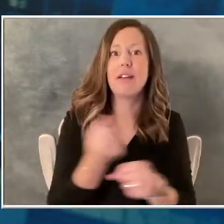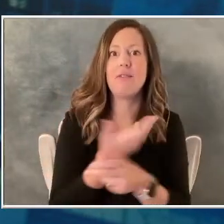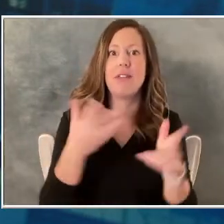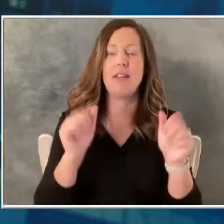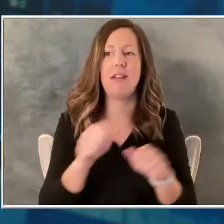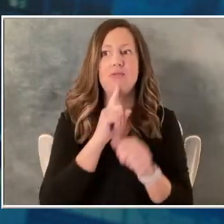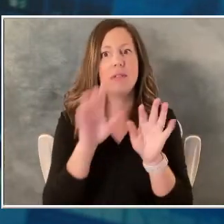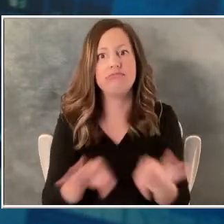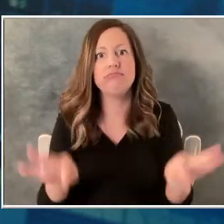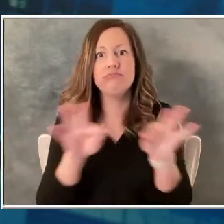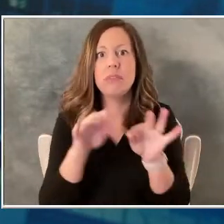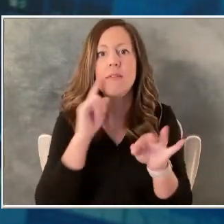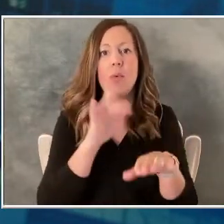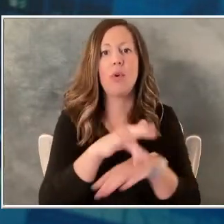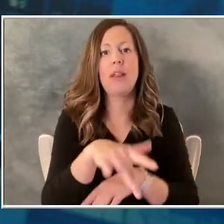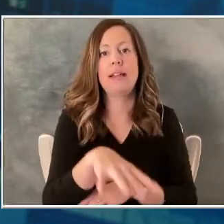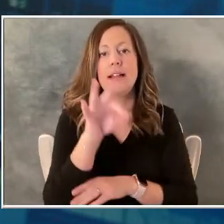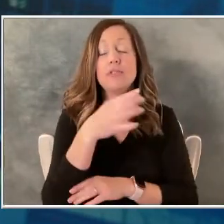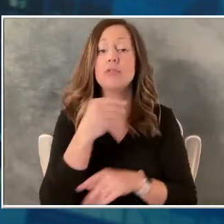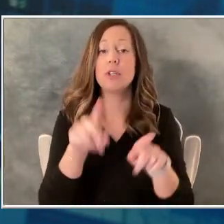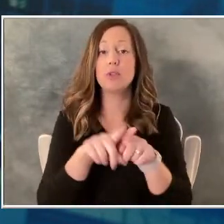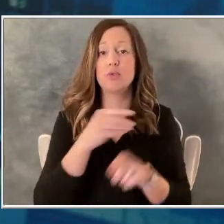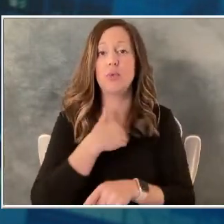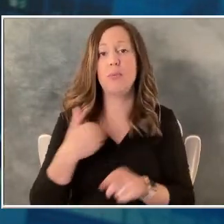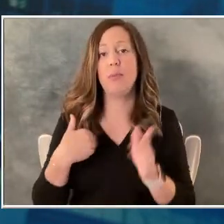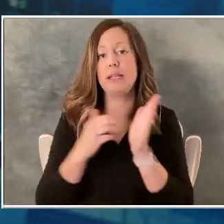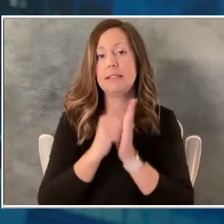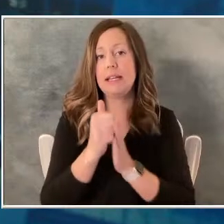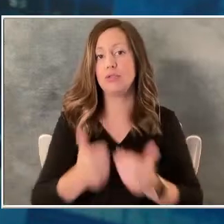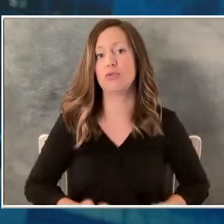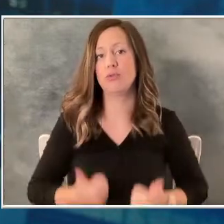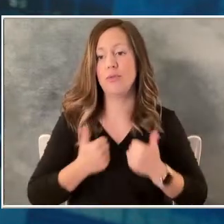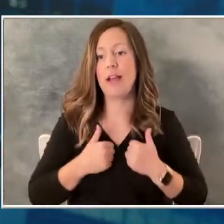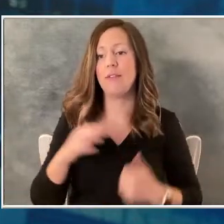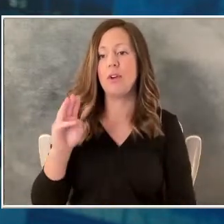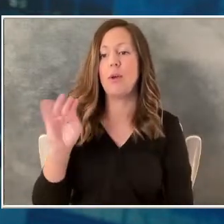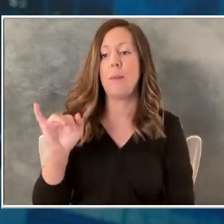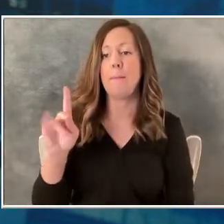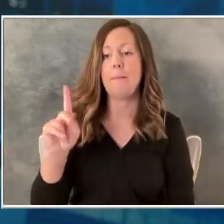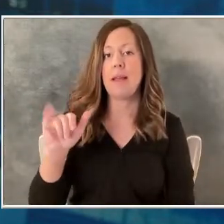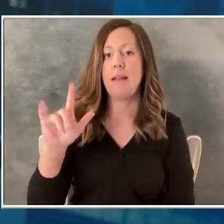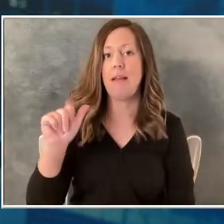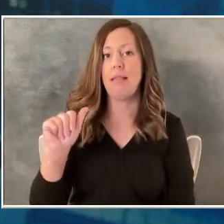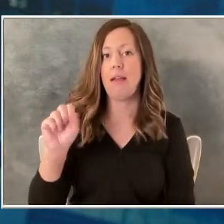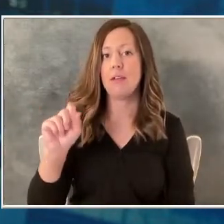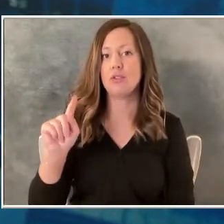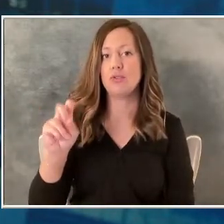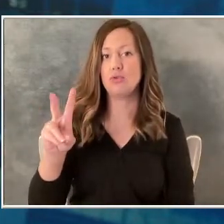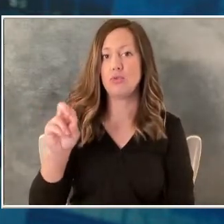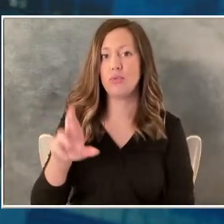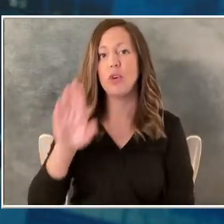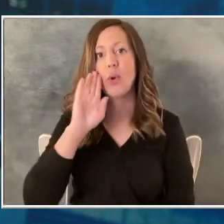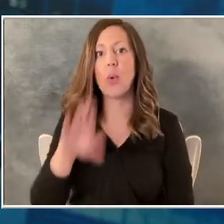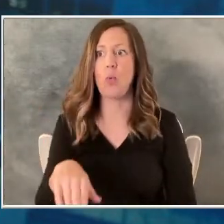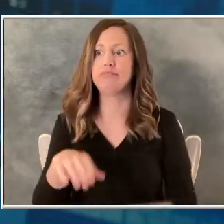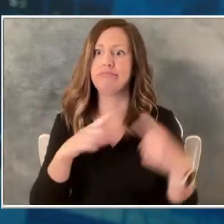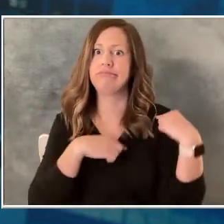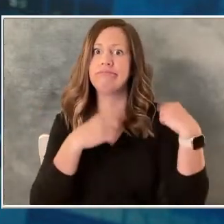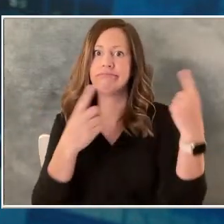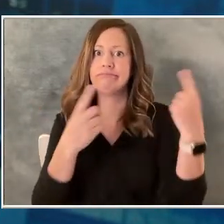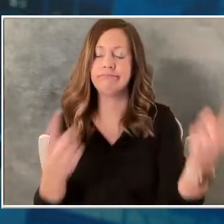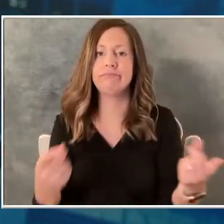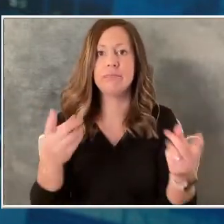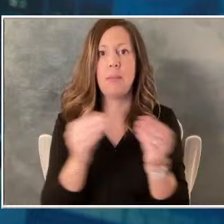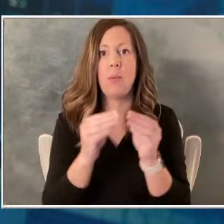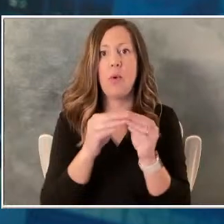breast cancer survival. Mikayla Stover has known for years that she is at higher risk for breast cancer. But she's not just sitting